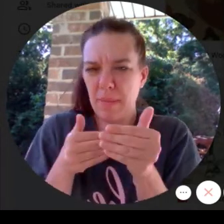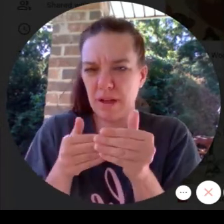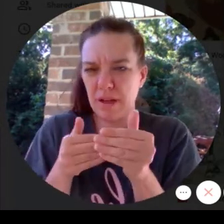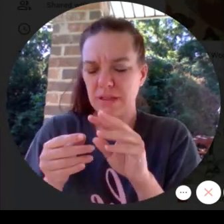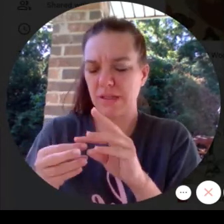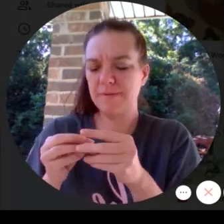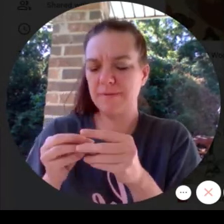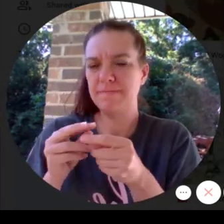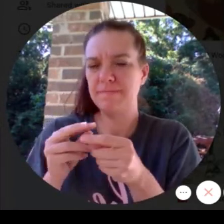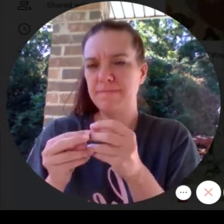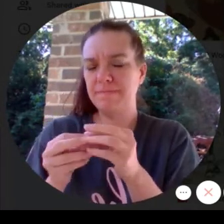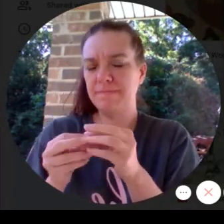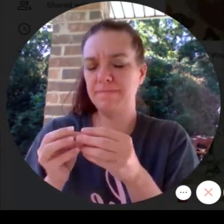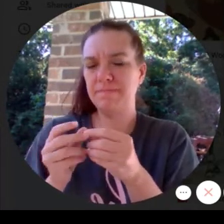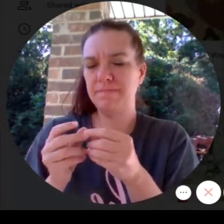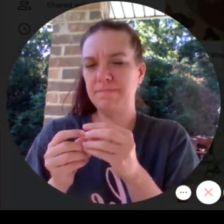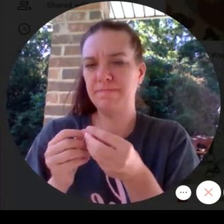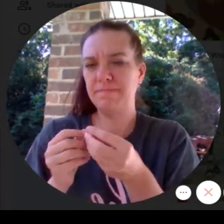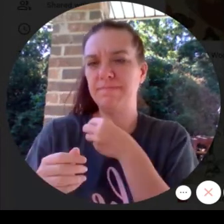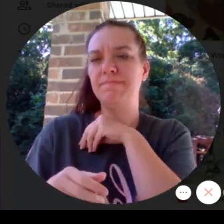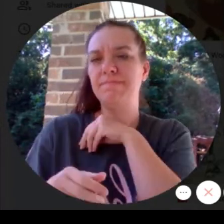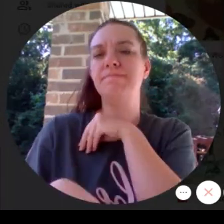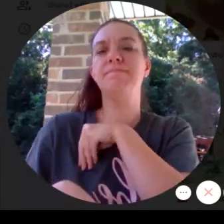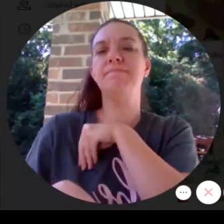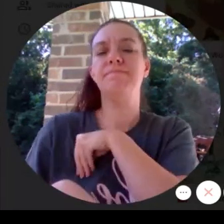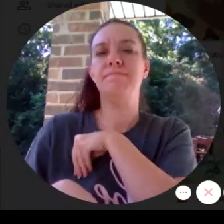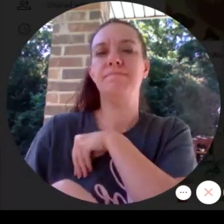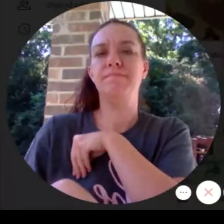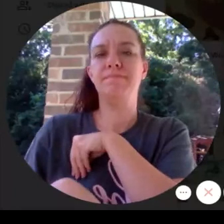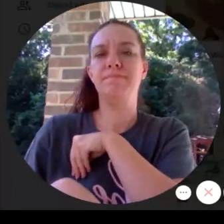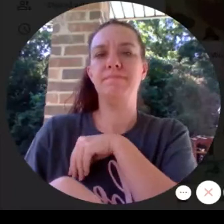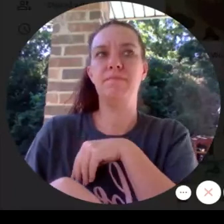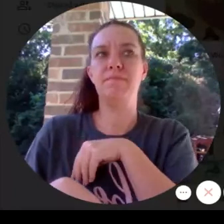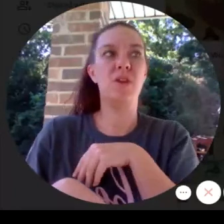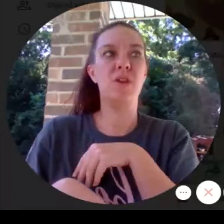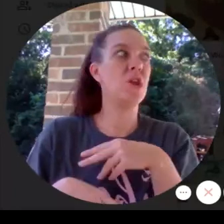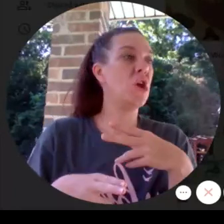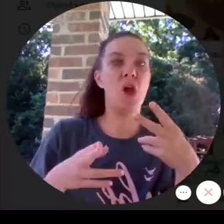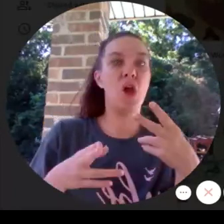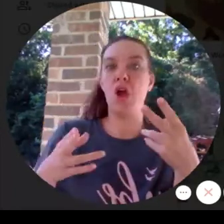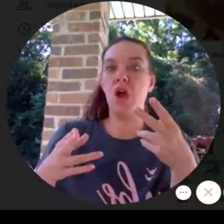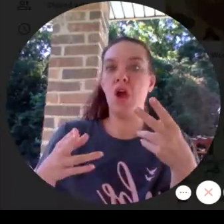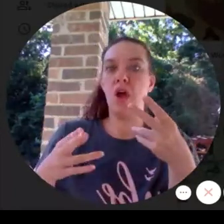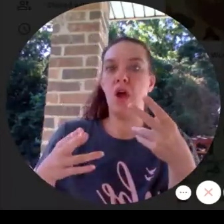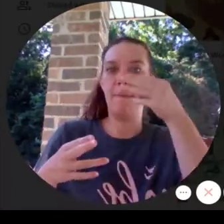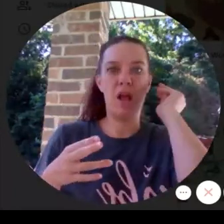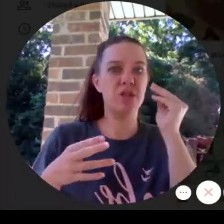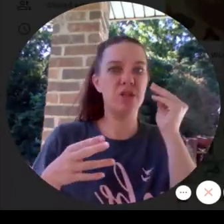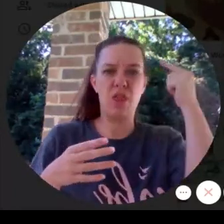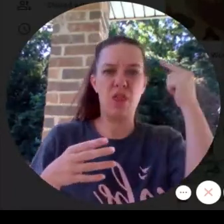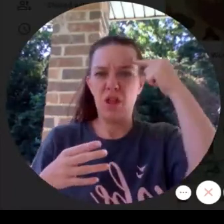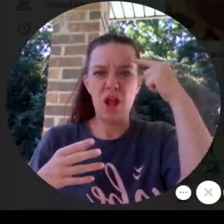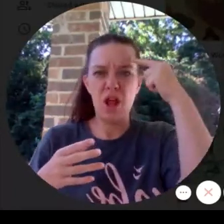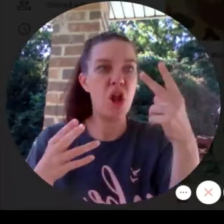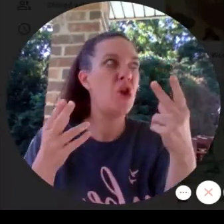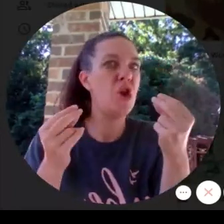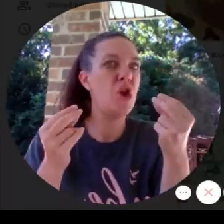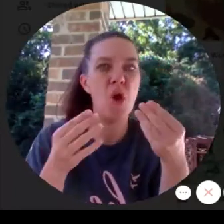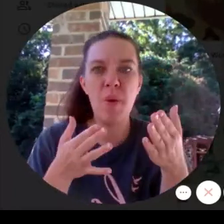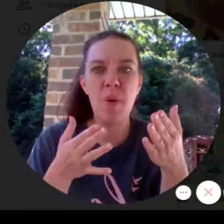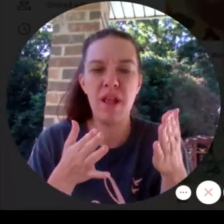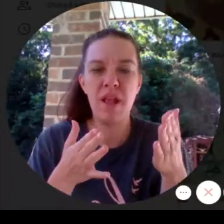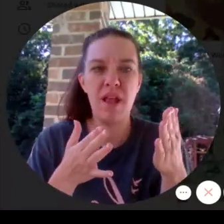once or twice, then replaced it. "No way," thought Miles. "You must have seen that